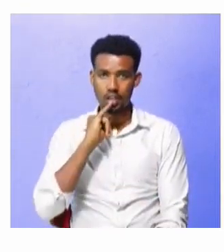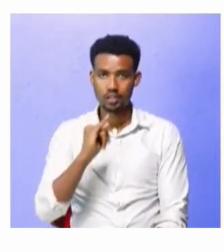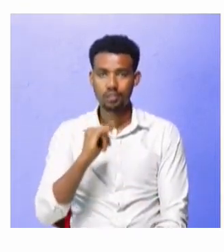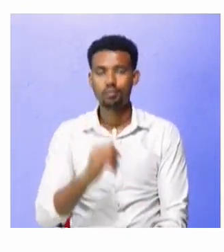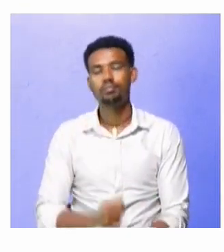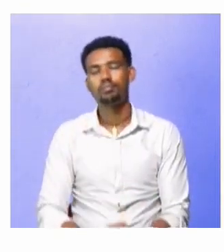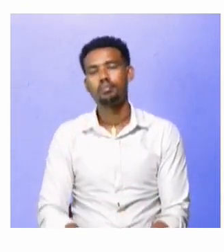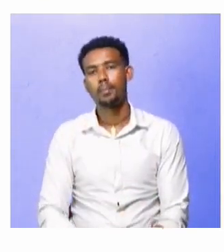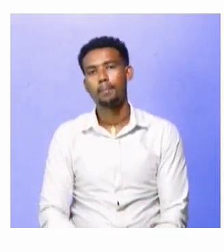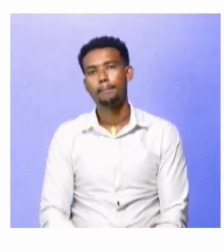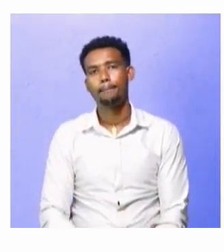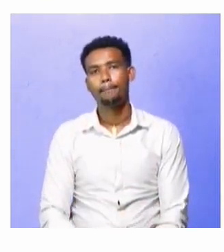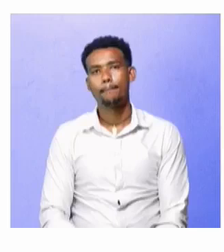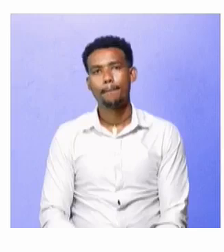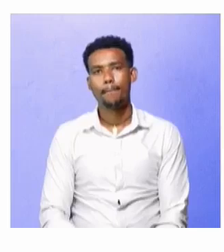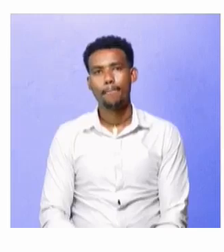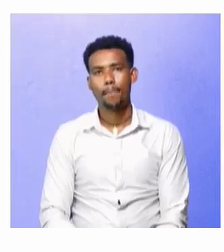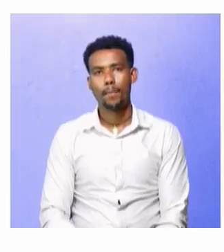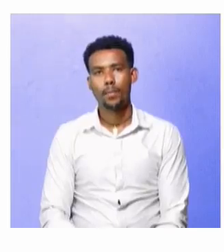prepositions